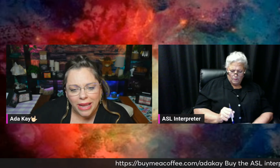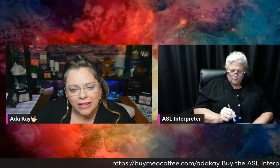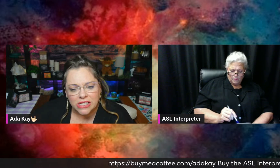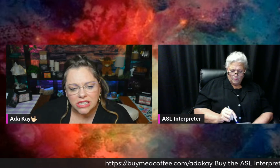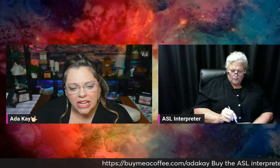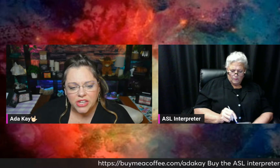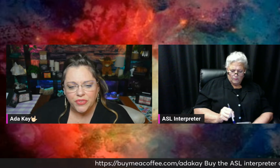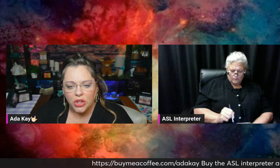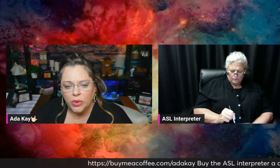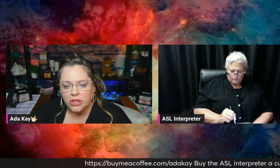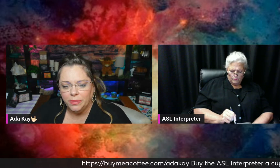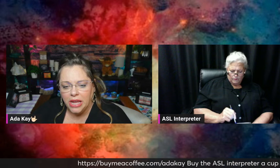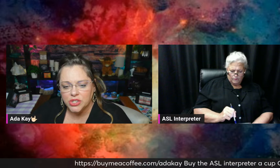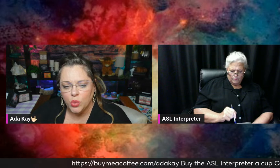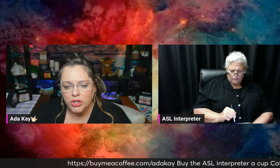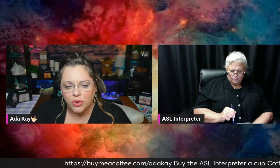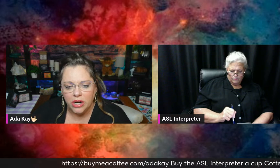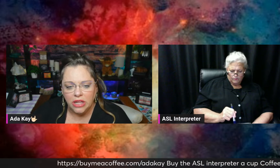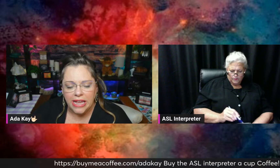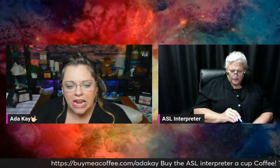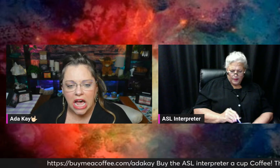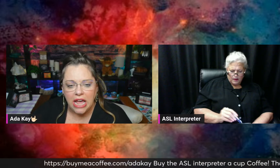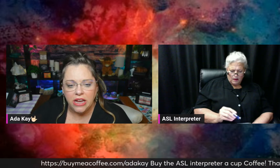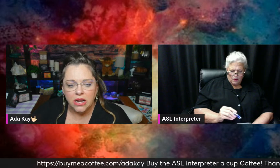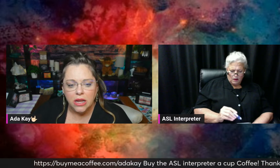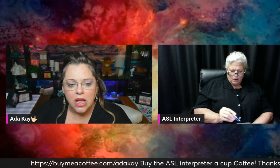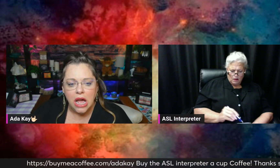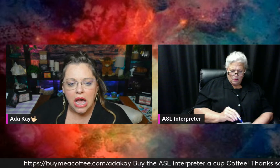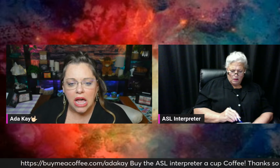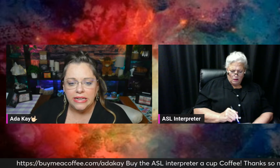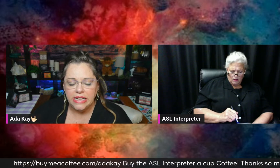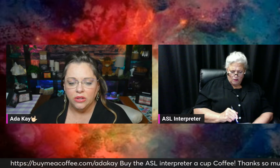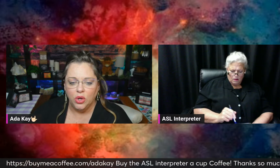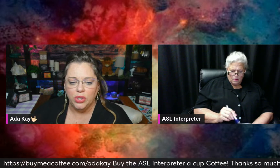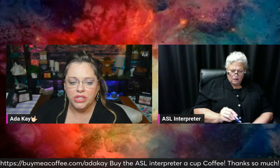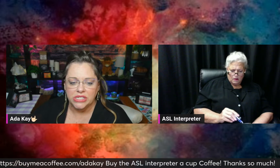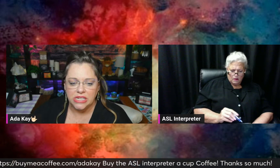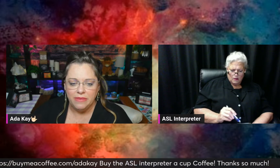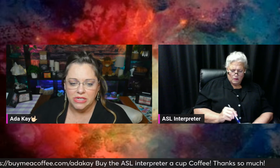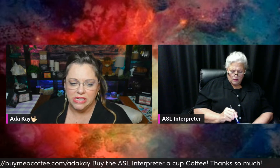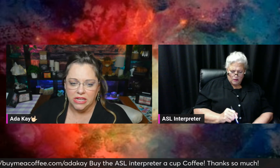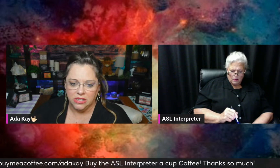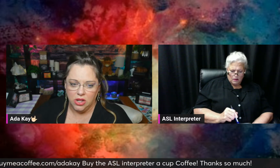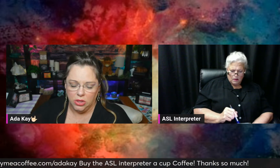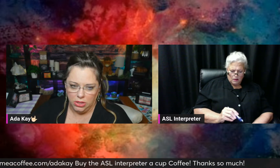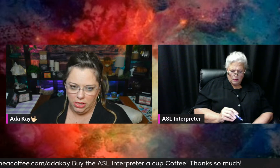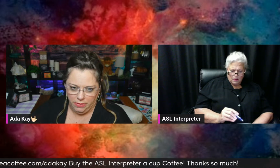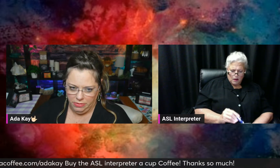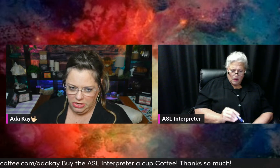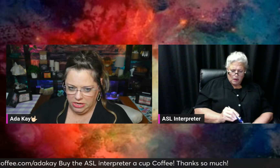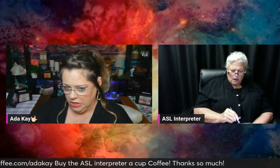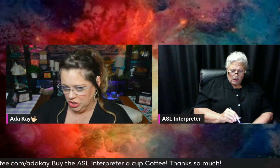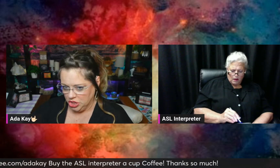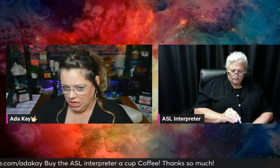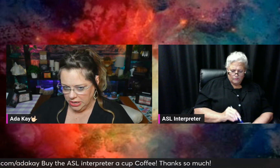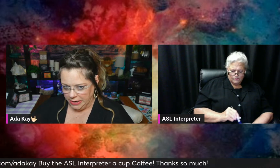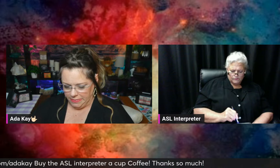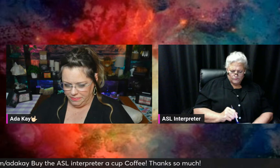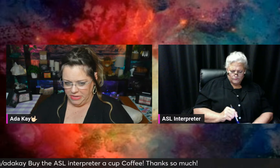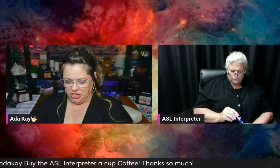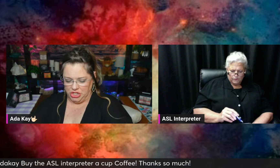Oh man, this lady's following the Black Swan trial, and I downloaded the same exact